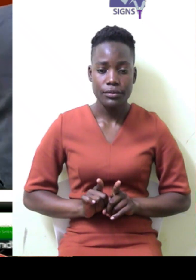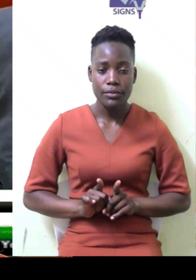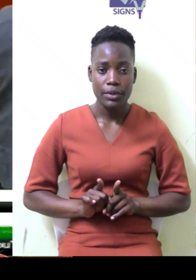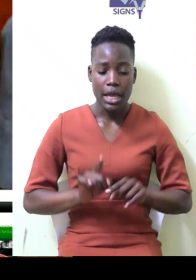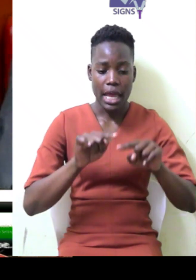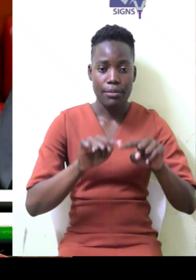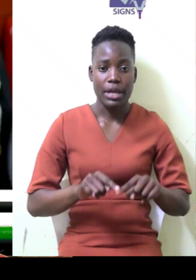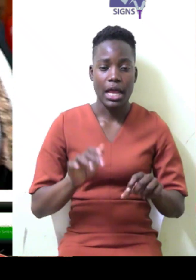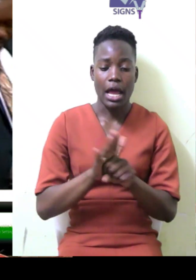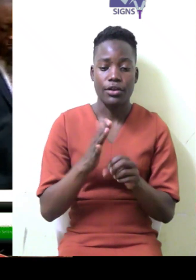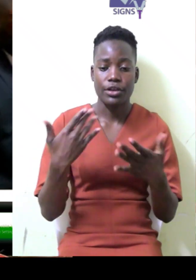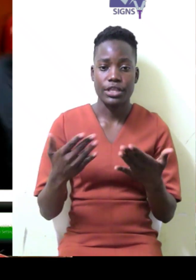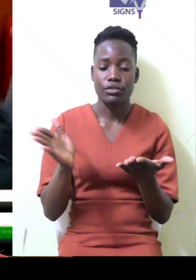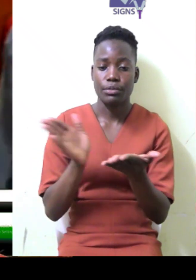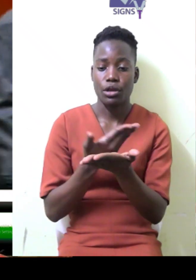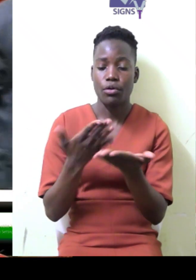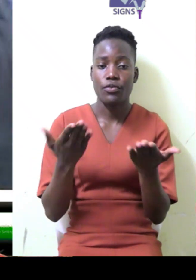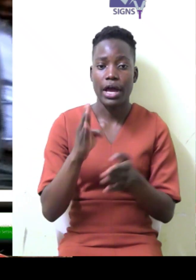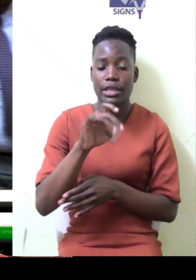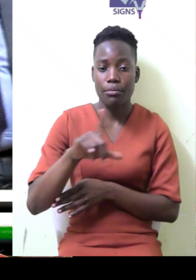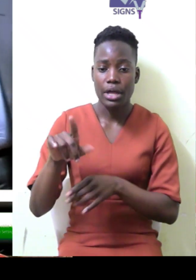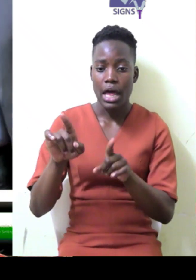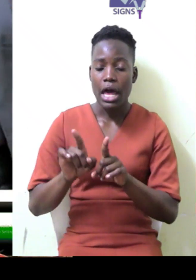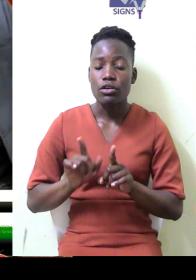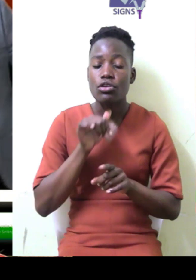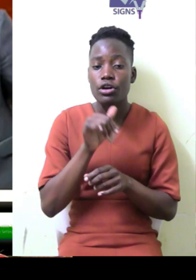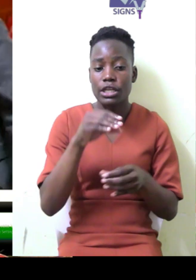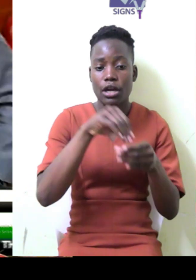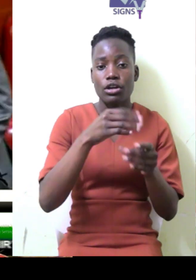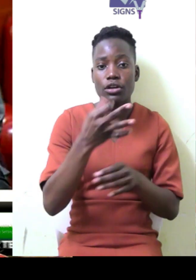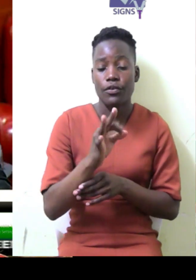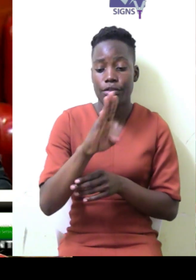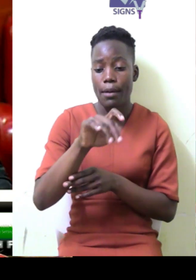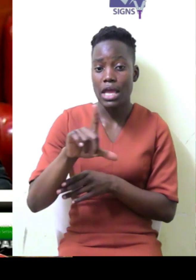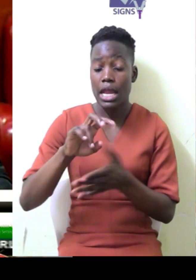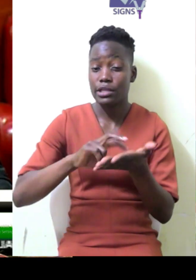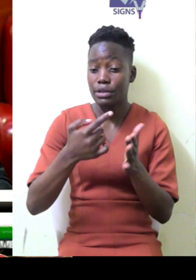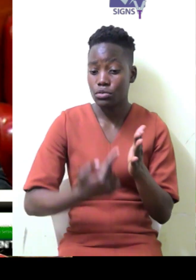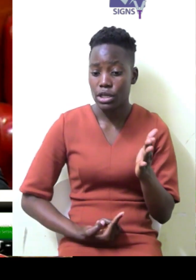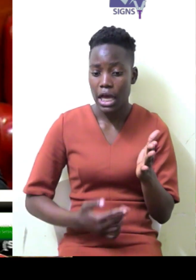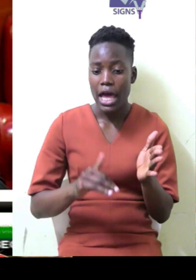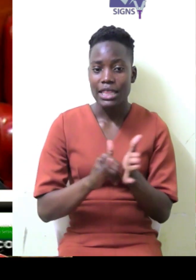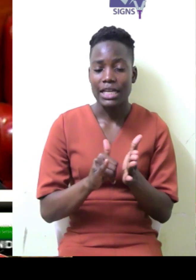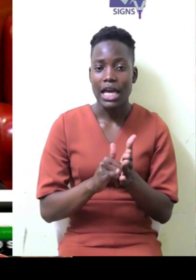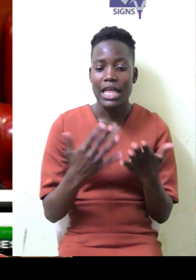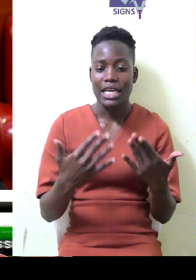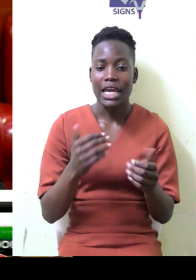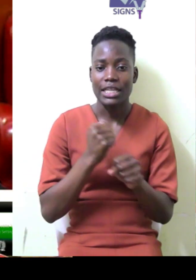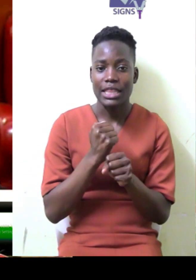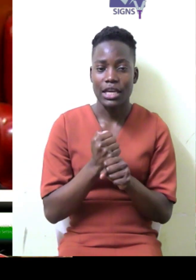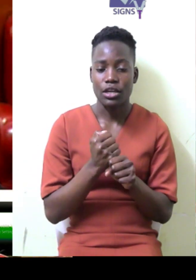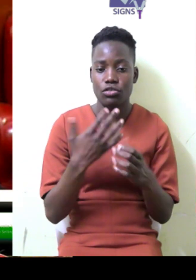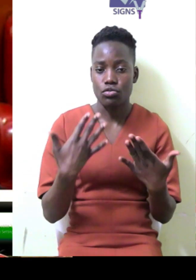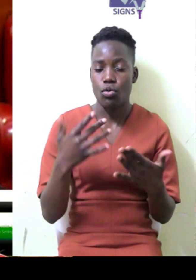on the things to be removed from the bill rather than the contents of the bill. That means, Mr. Speaker, that the right thing to do is